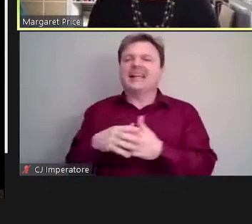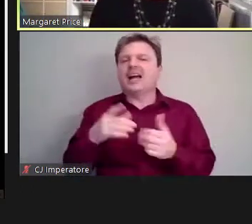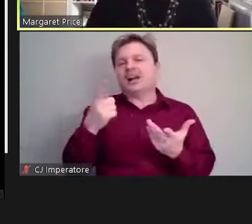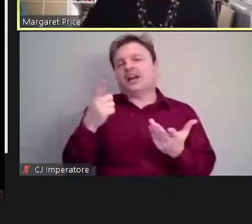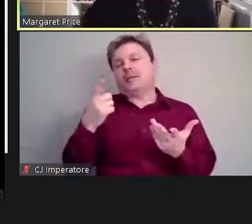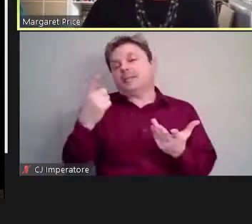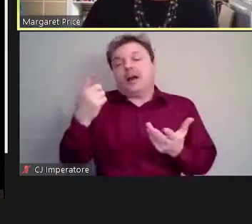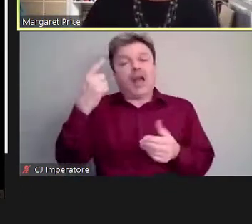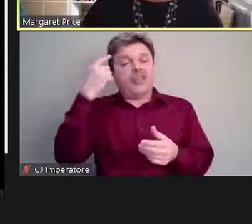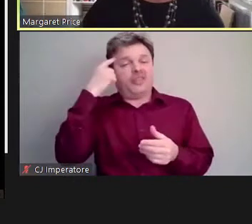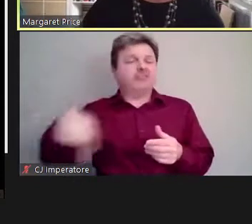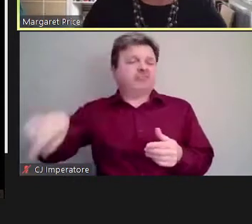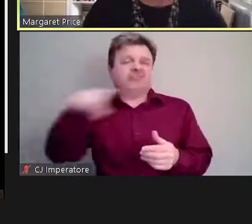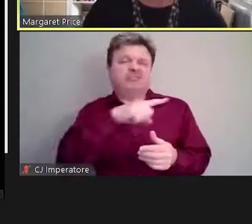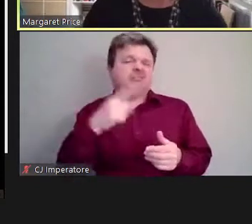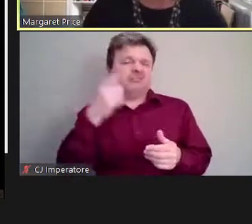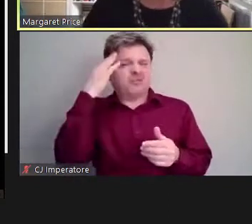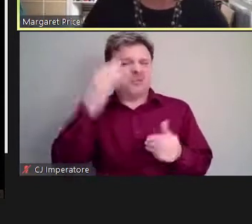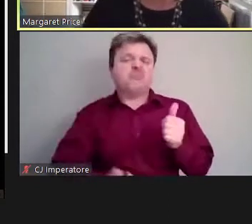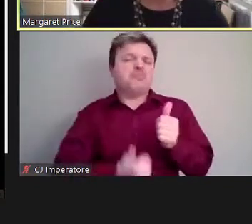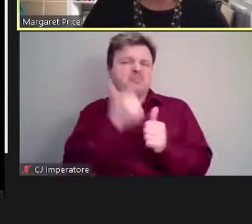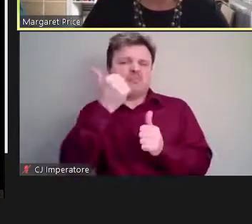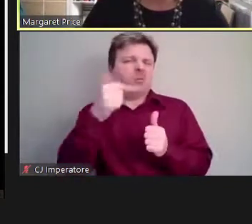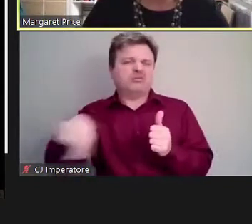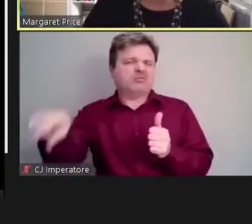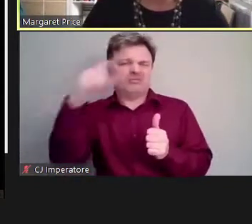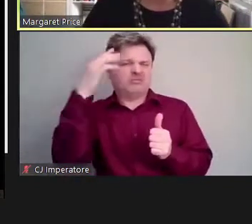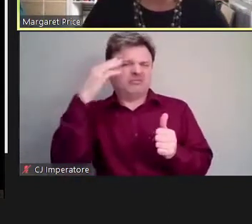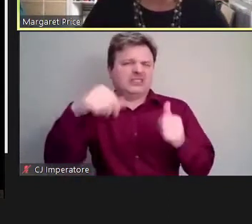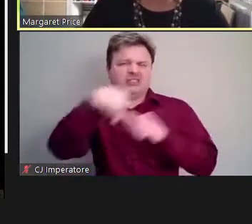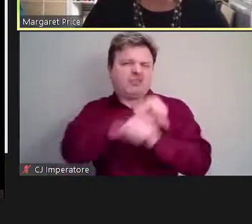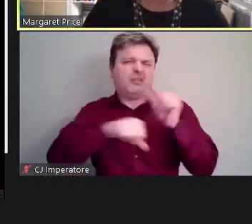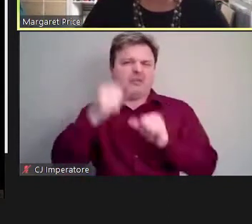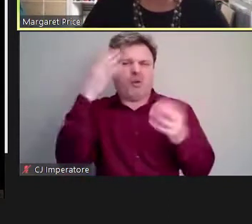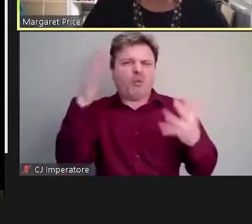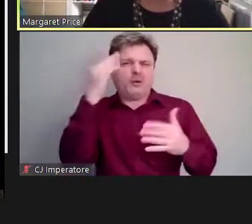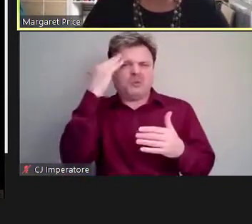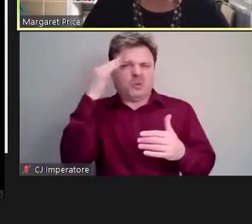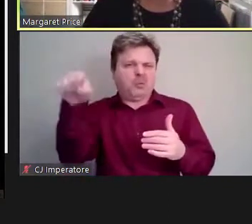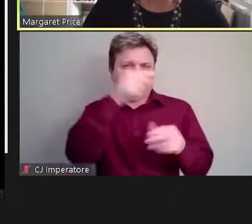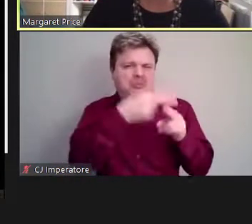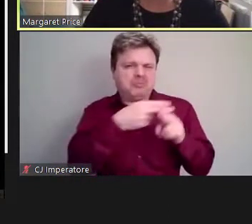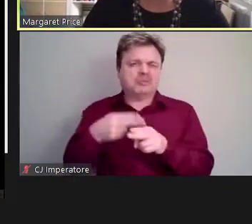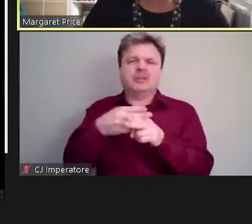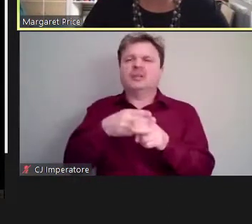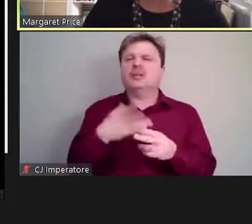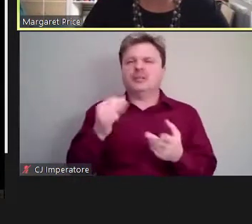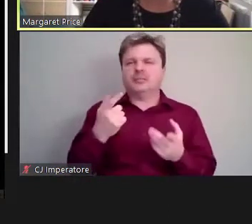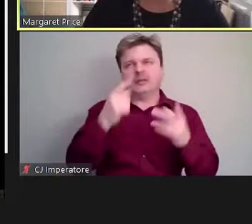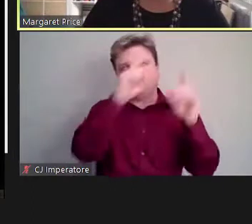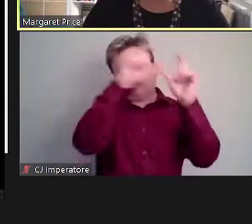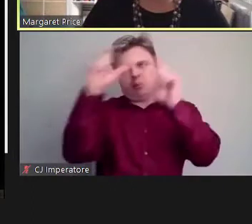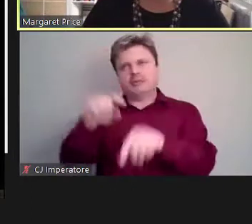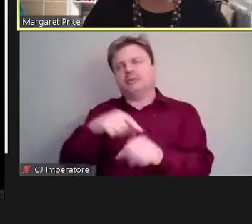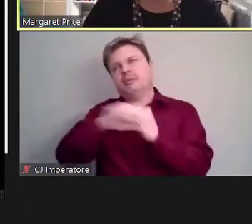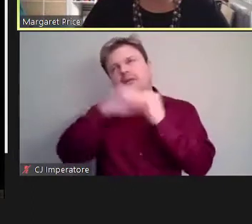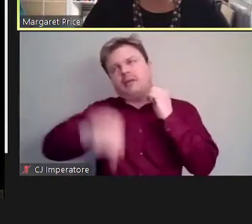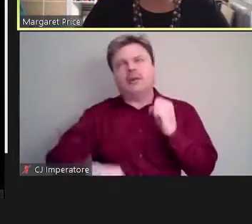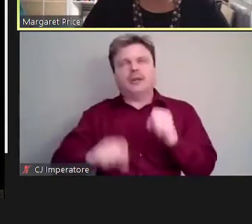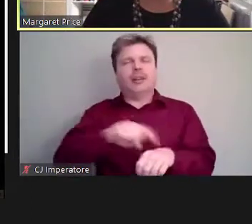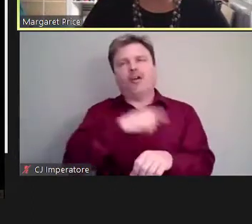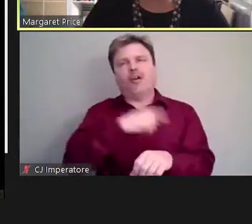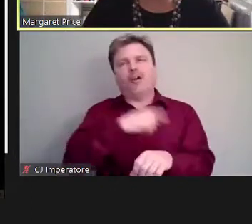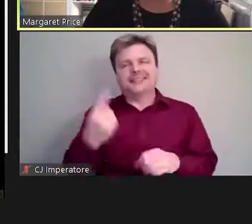there's so many people here. But I would like to just give everyone 60 seconds for a moment of